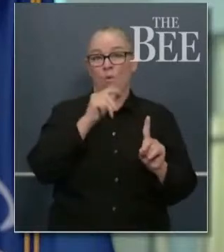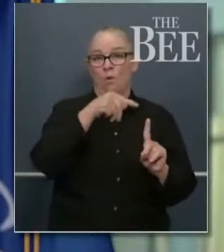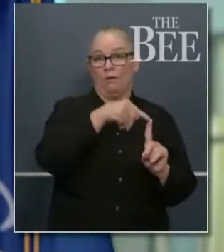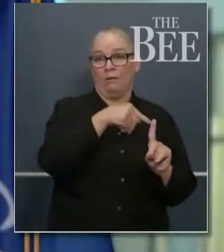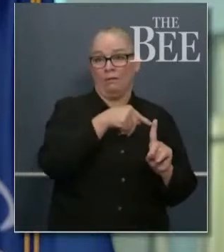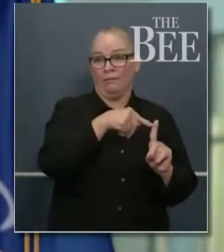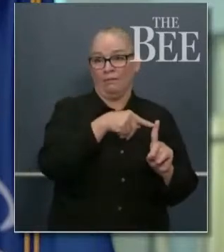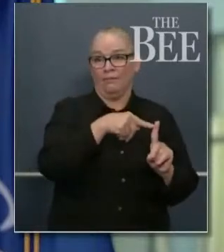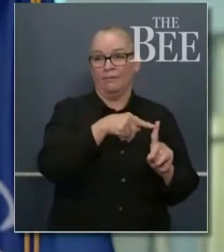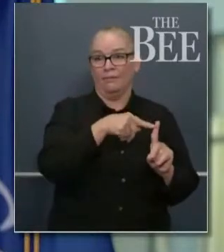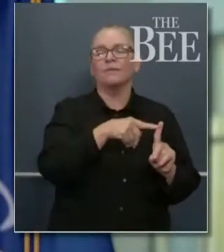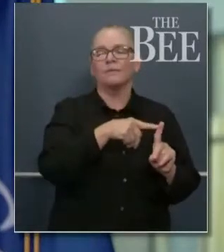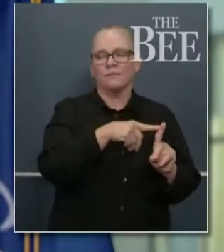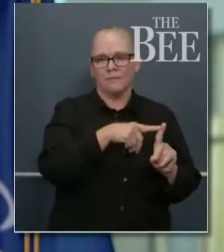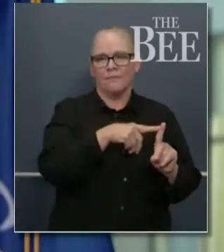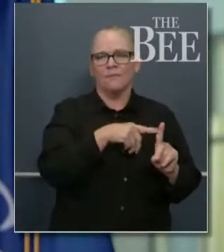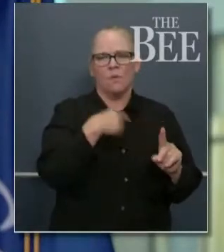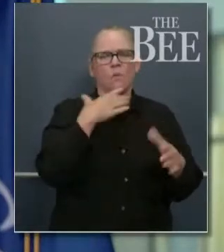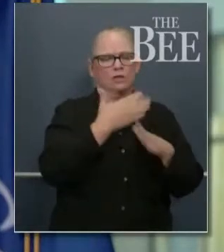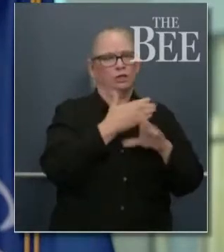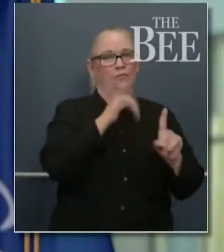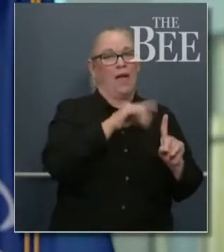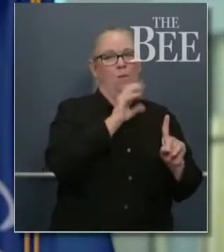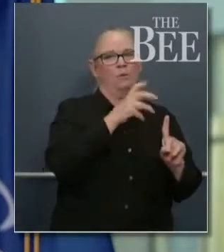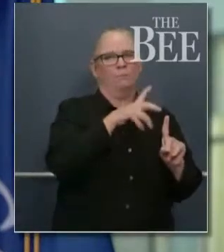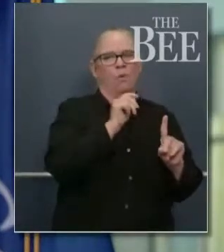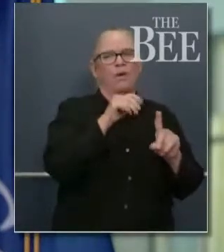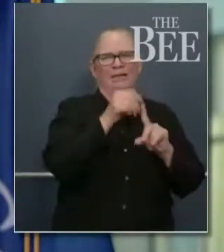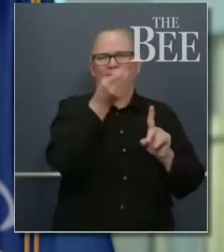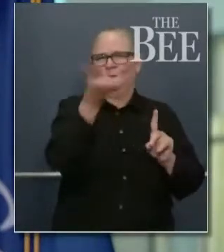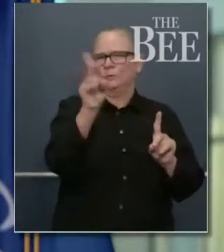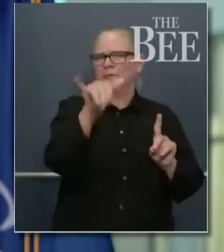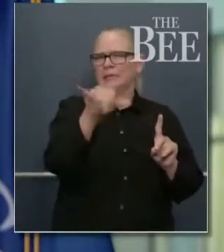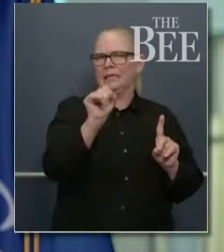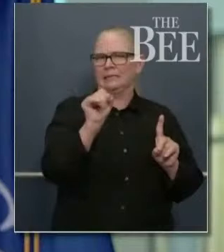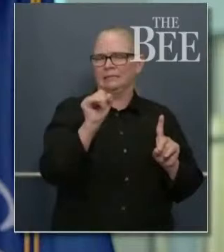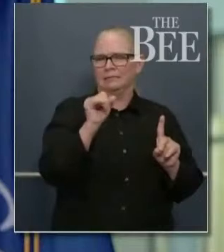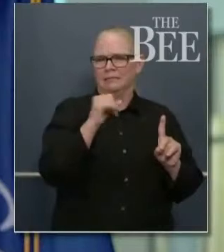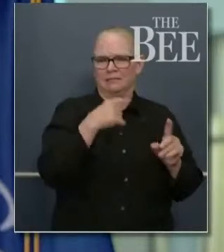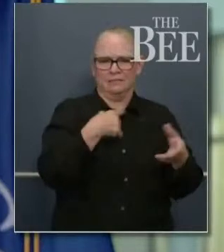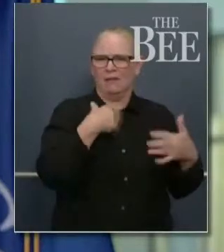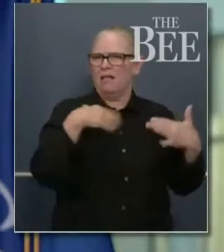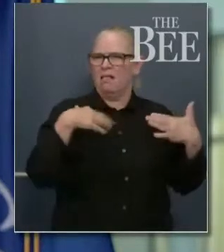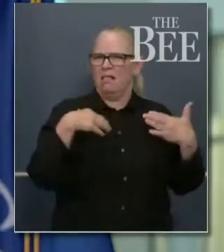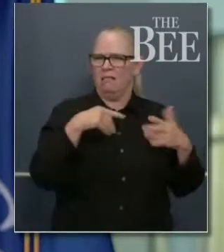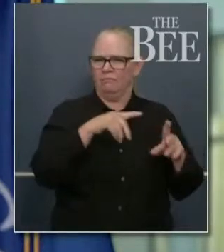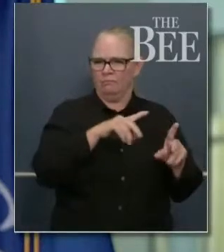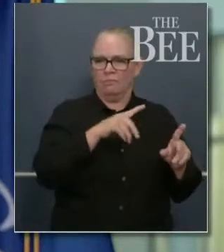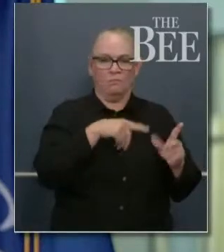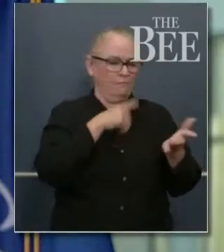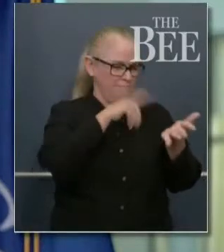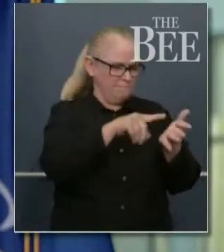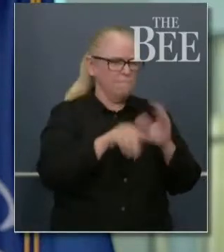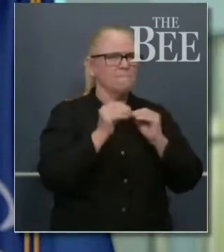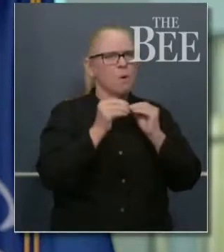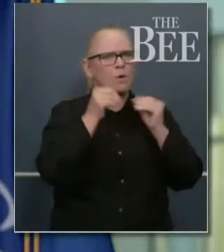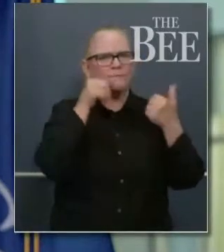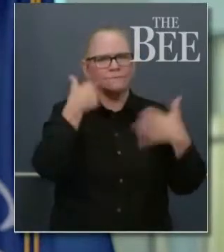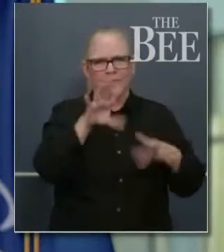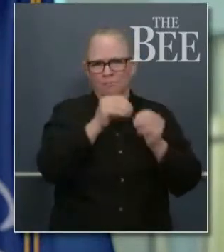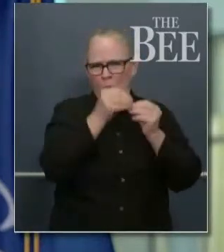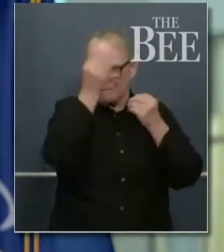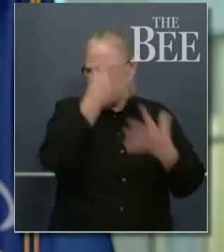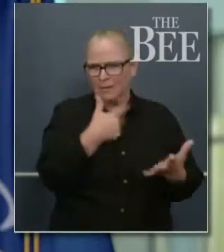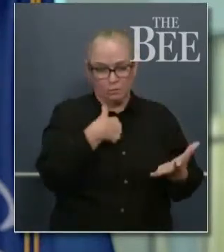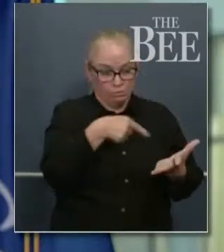away from making public that report. Full transparency, that report is all but done, but what I wanted